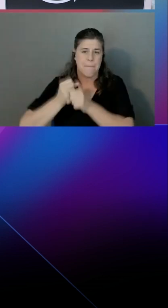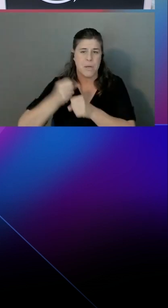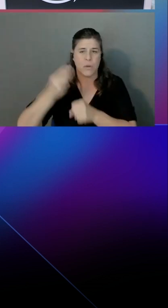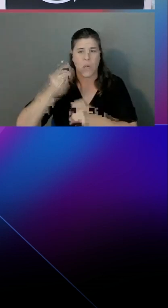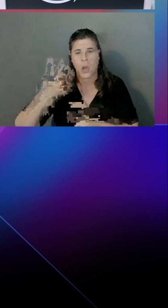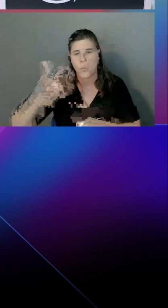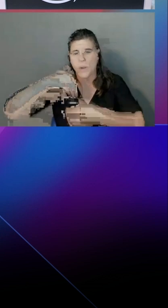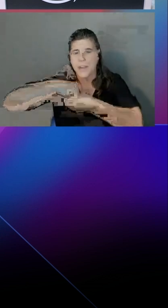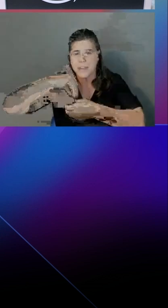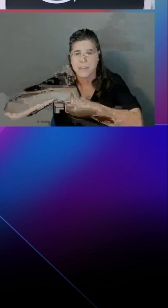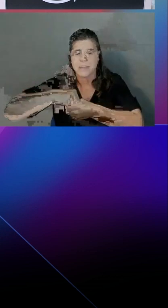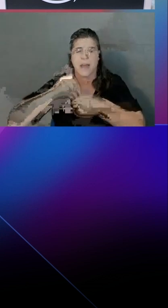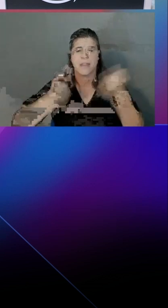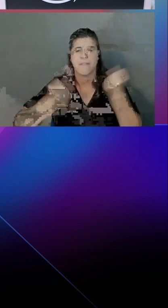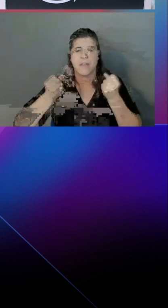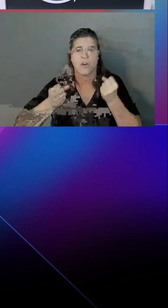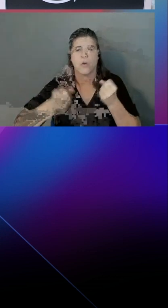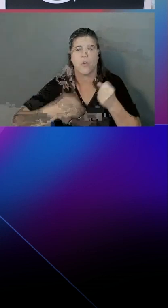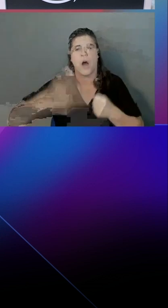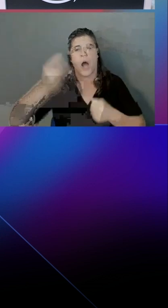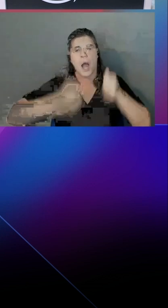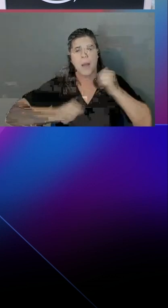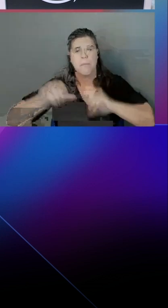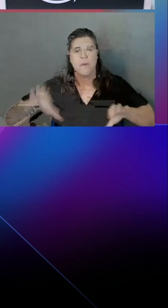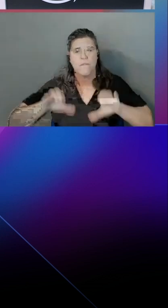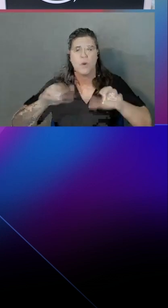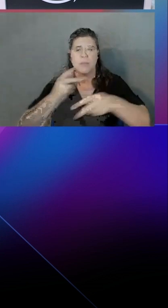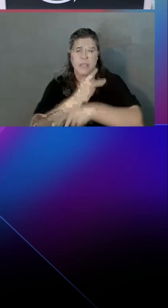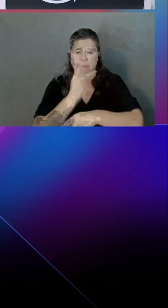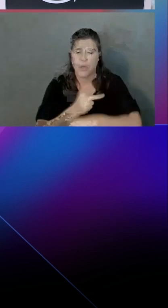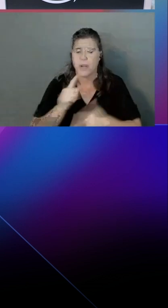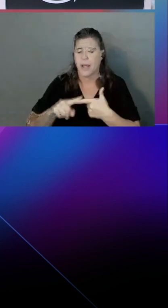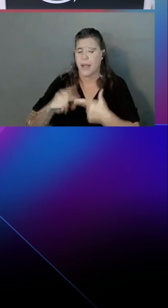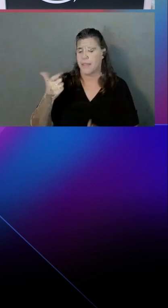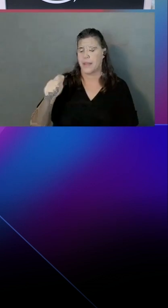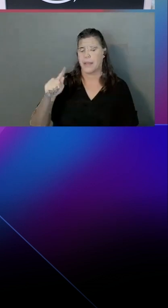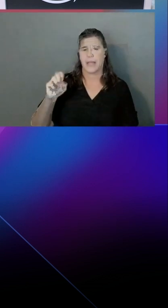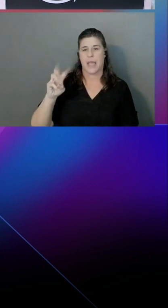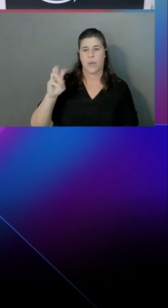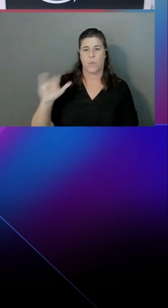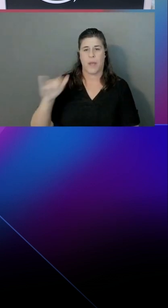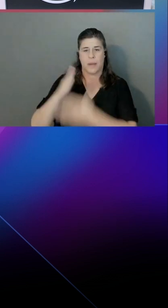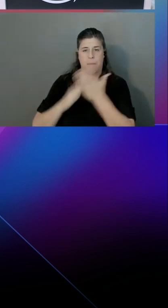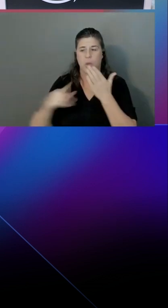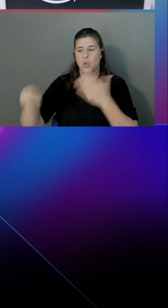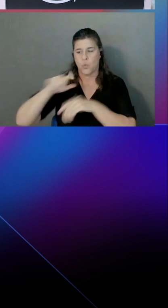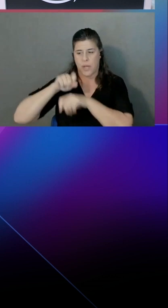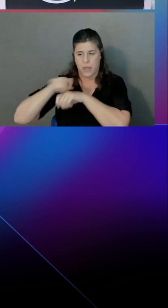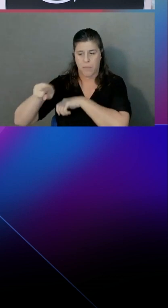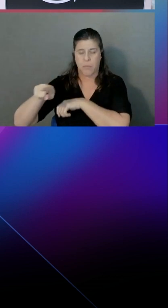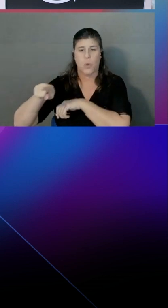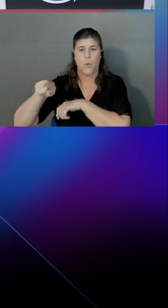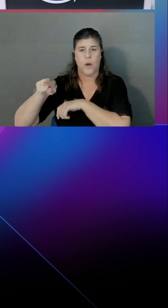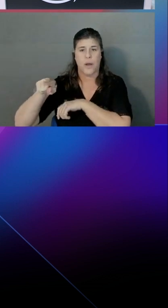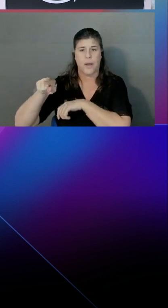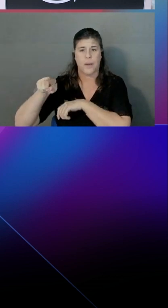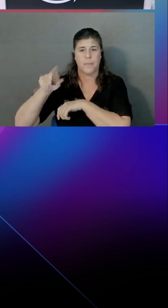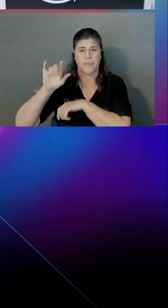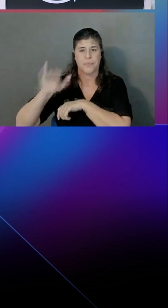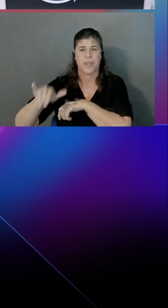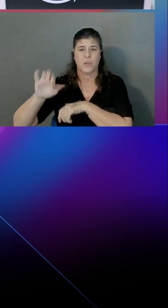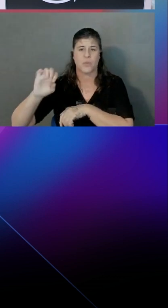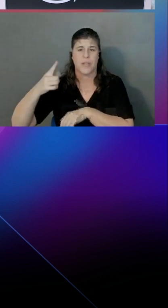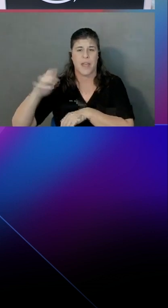And in the vehicle gateway component, you can deploy that FleetWise Edge client. And